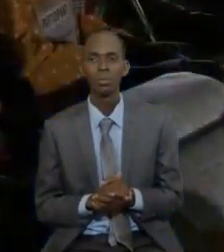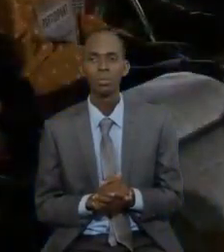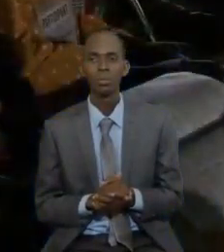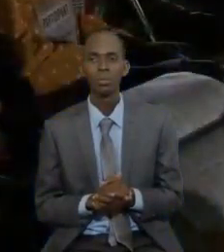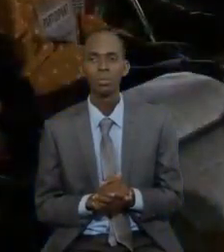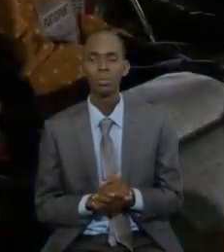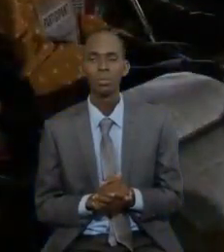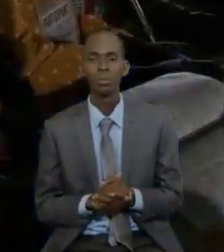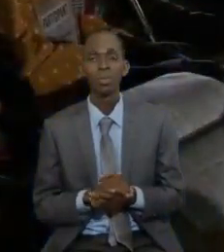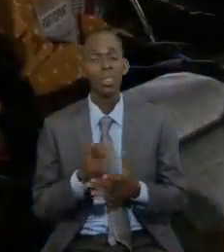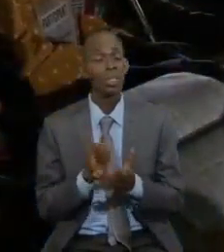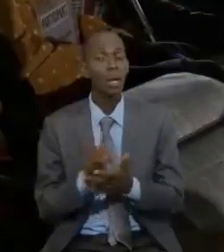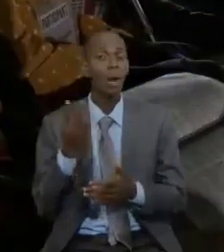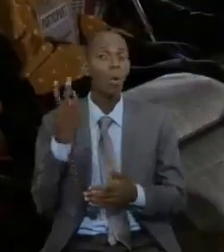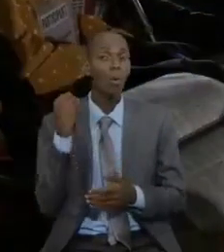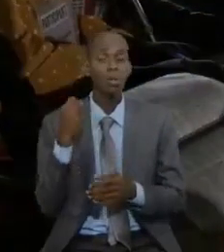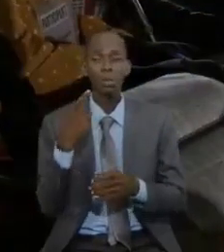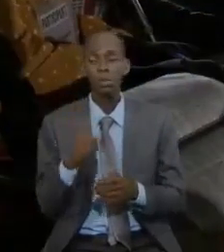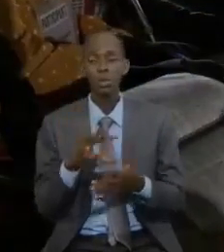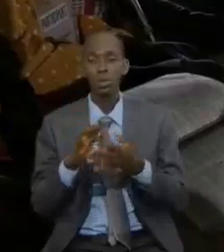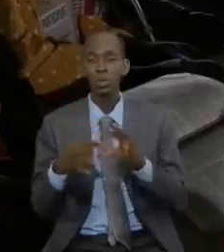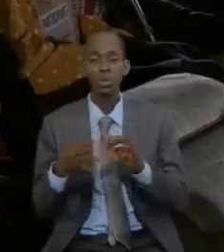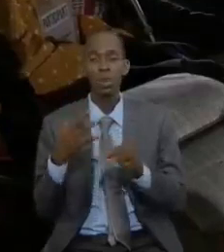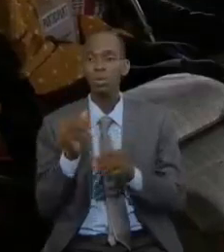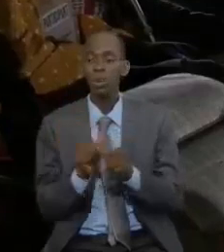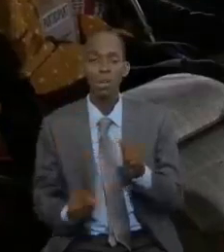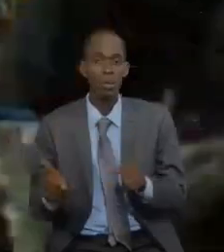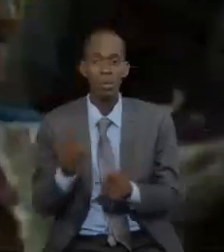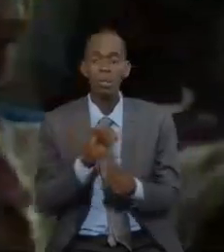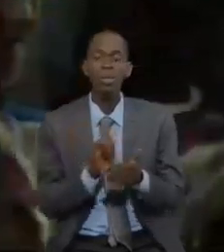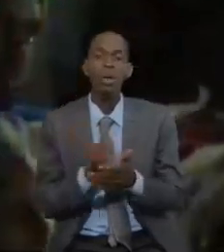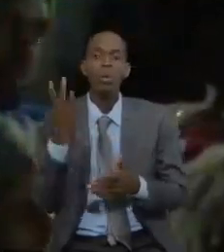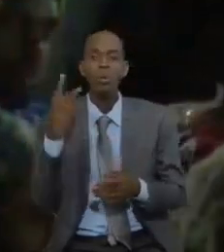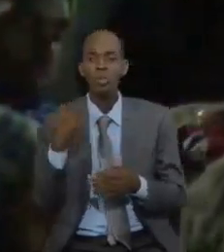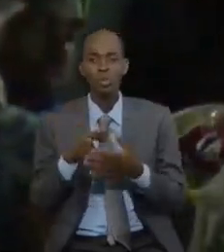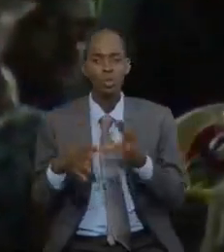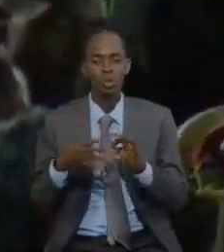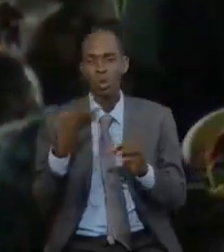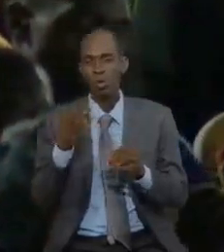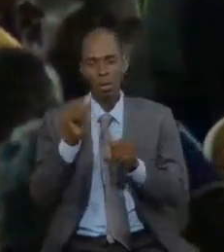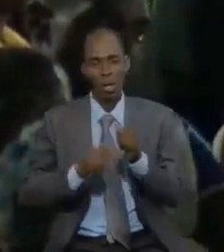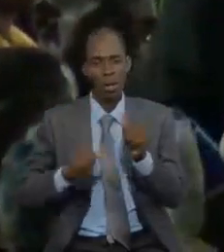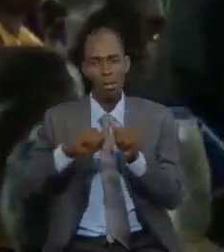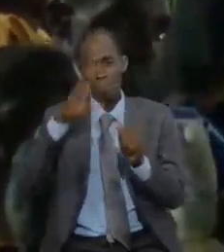That was the story of everybody. That was the story of every man and every